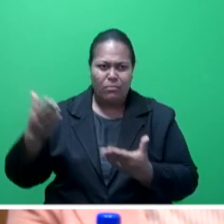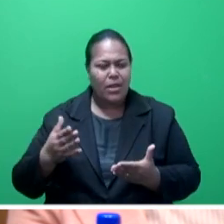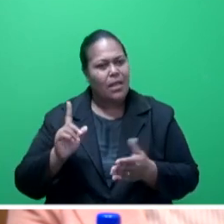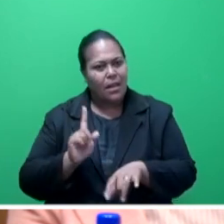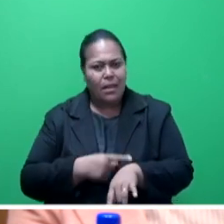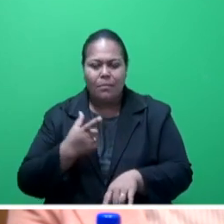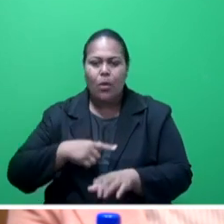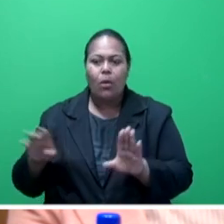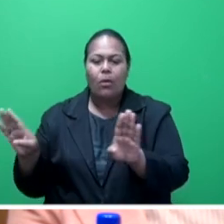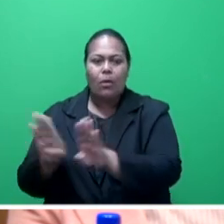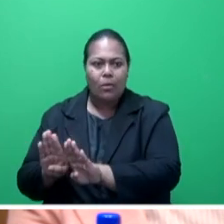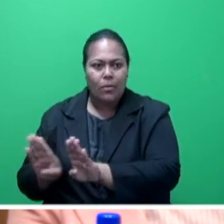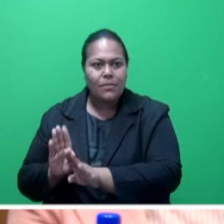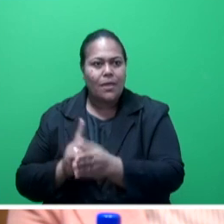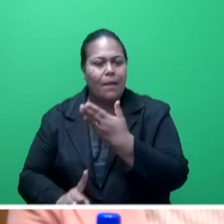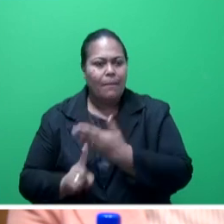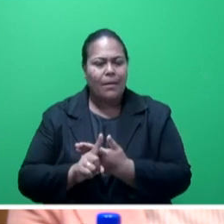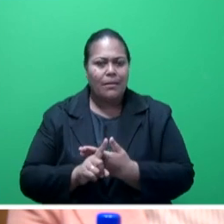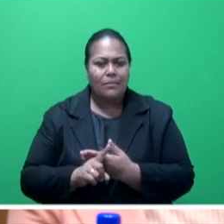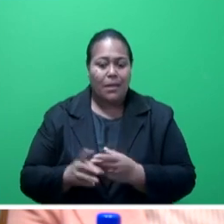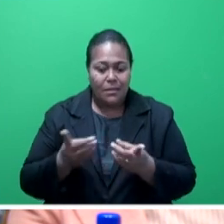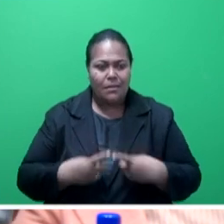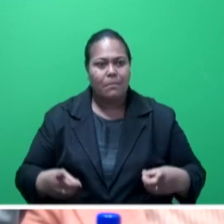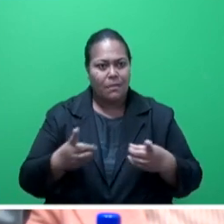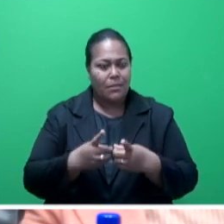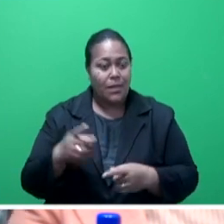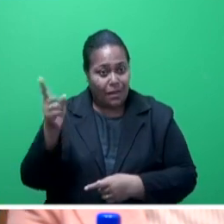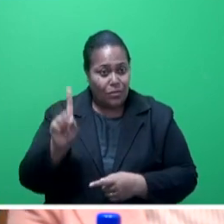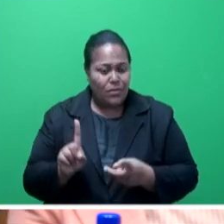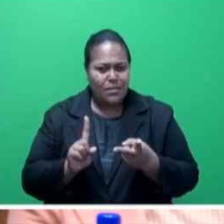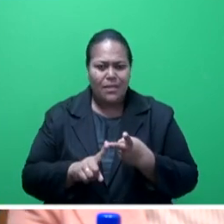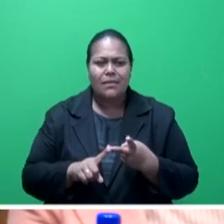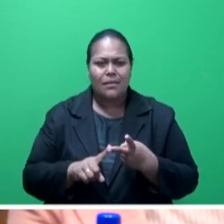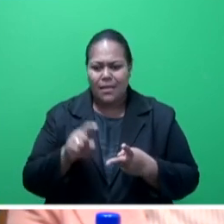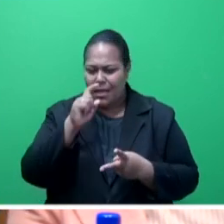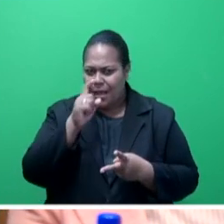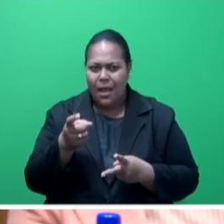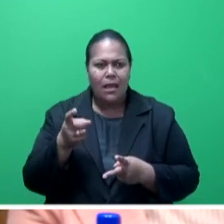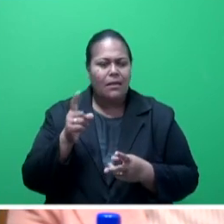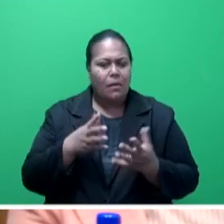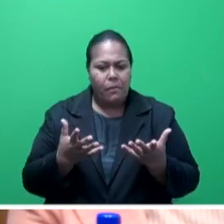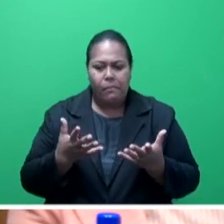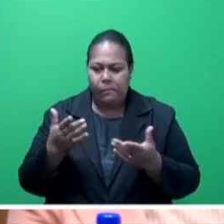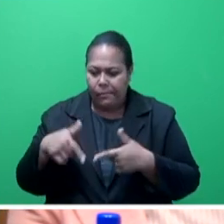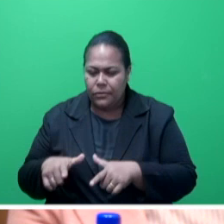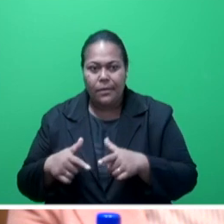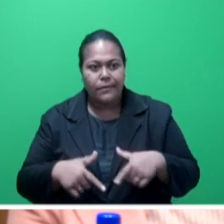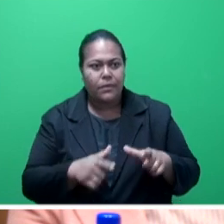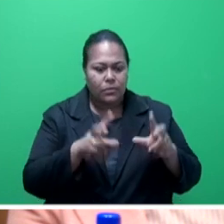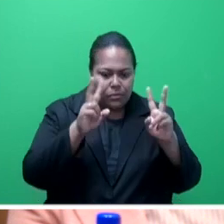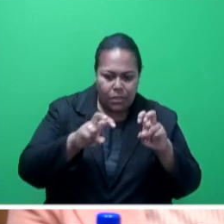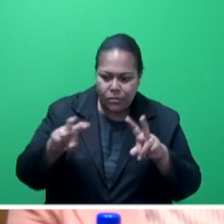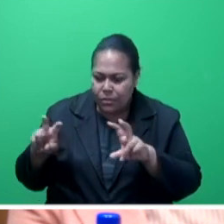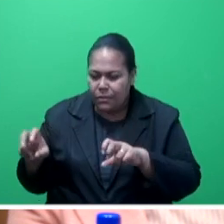to Fiji. The Department of Energy and EFL were not able to travel to project sites to carry out the inspections and to verify